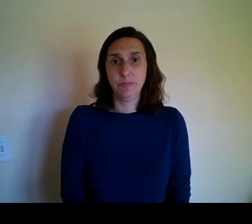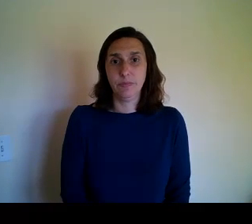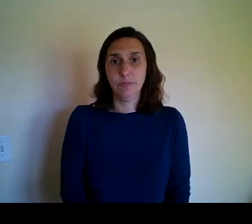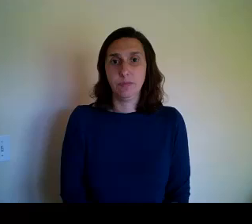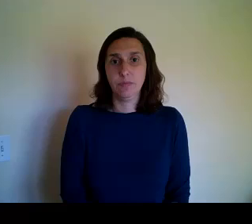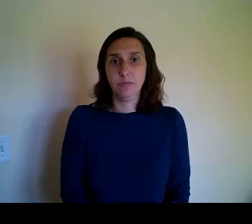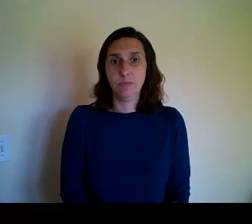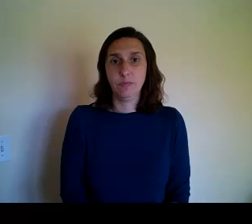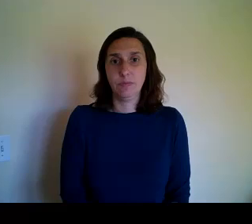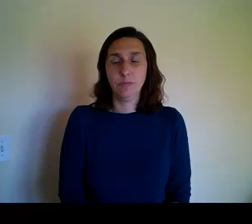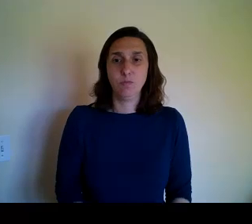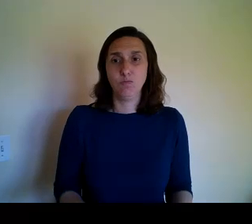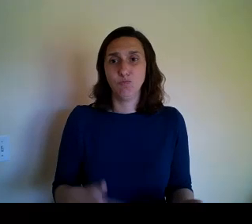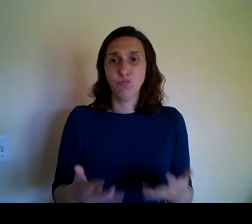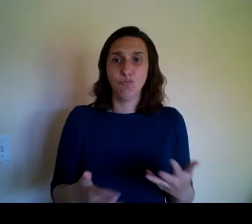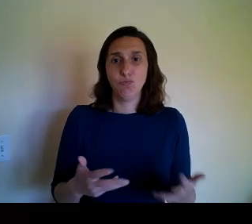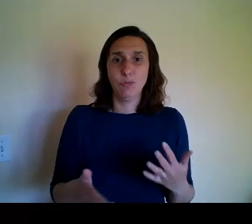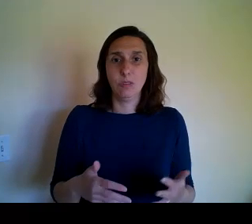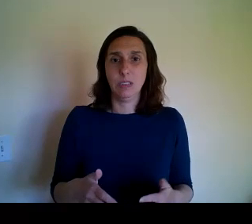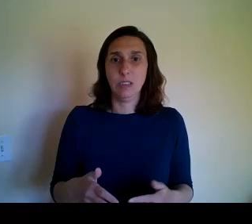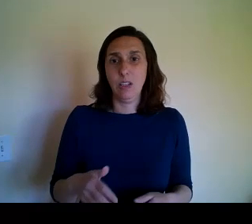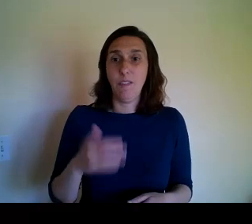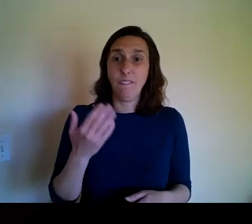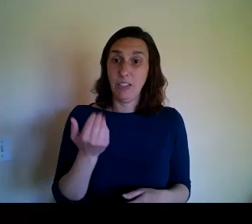of, well, we're counting by 2s, let's go with 15.